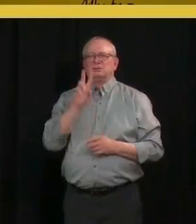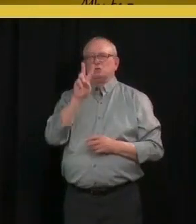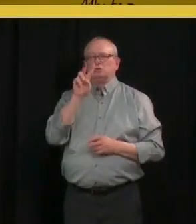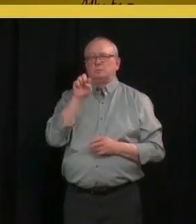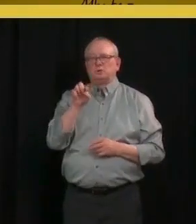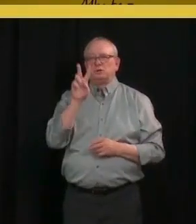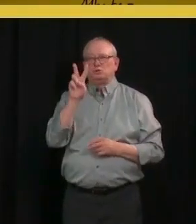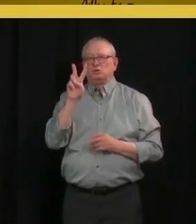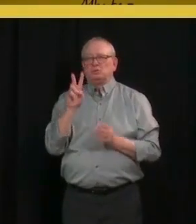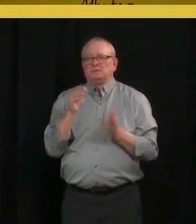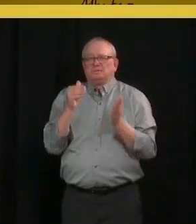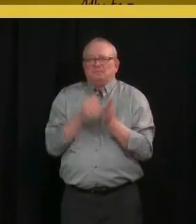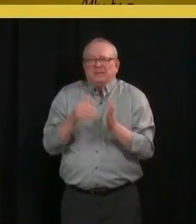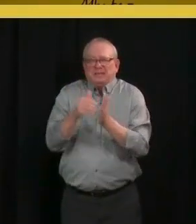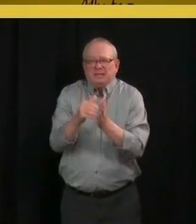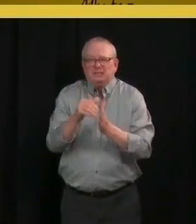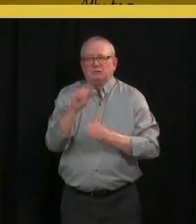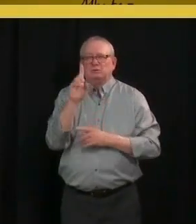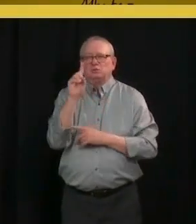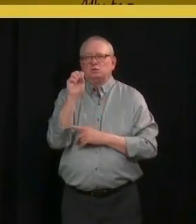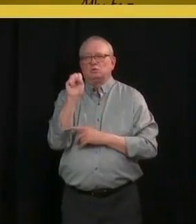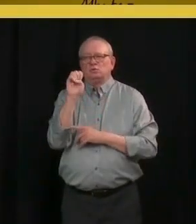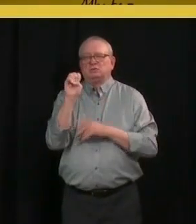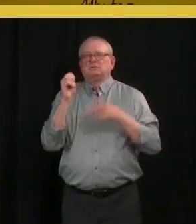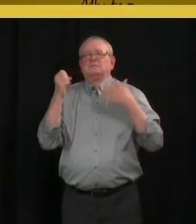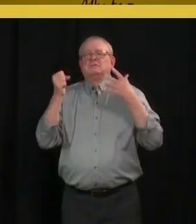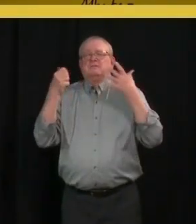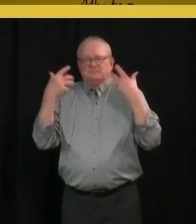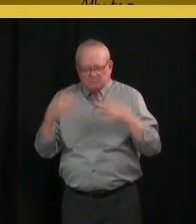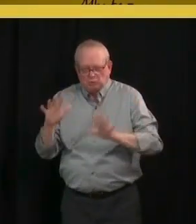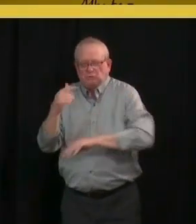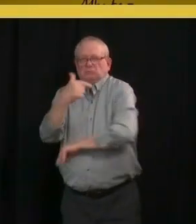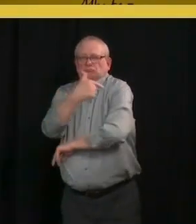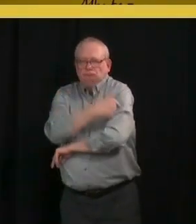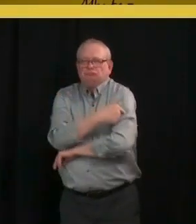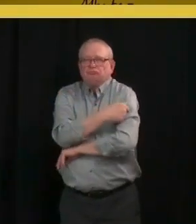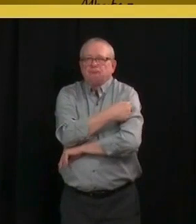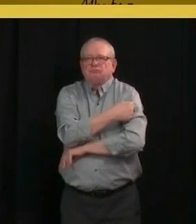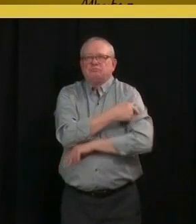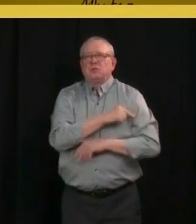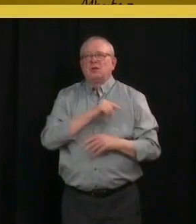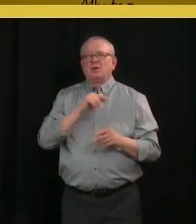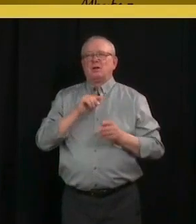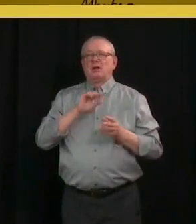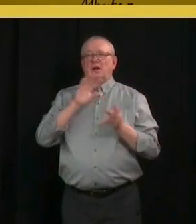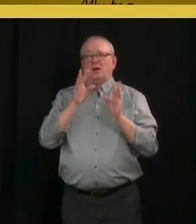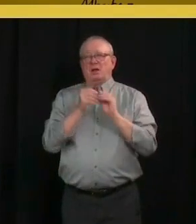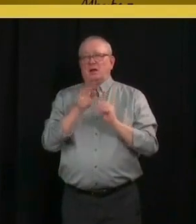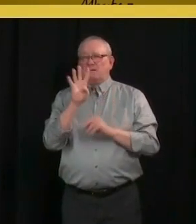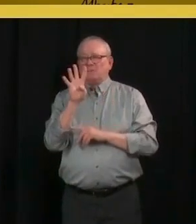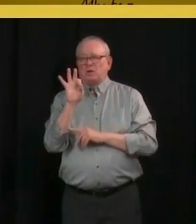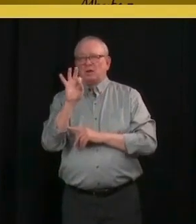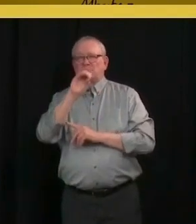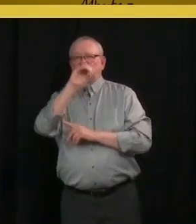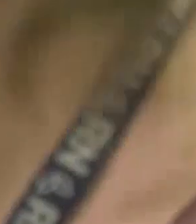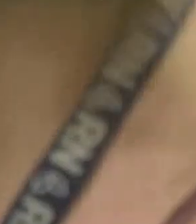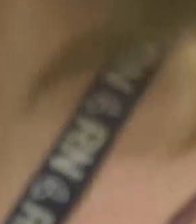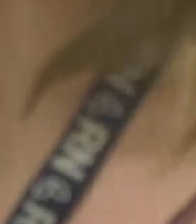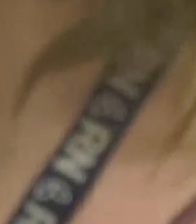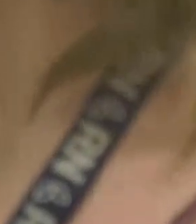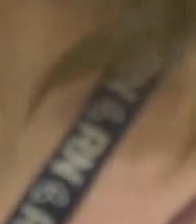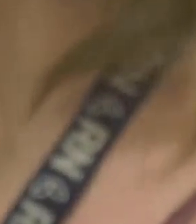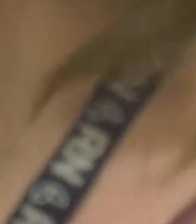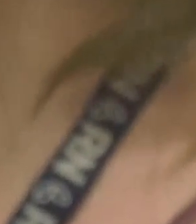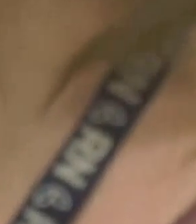administered, meaning 49% of Albertans of the age of 12 and older have now received at least